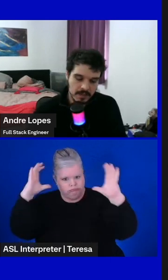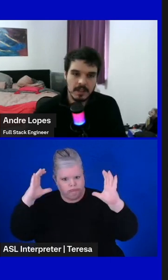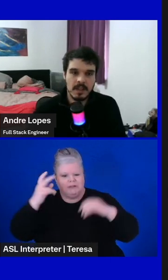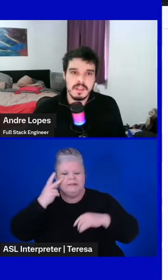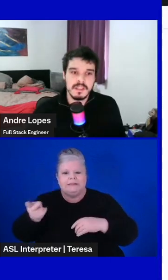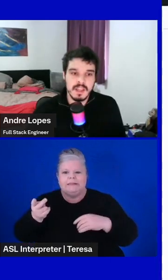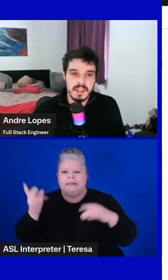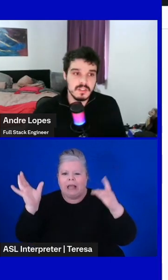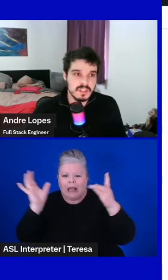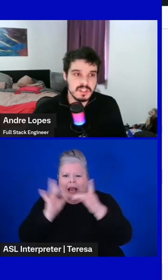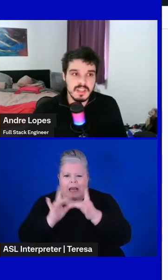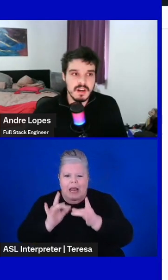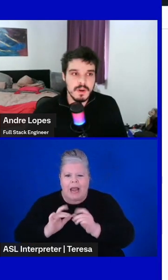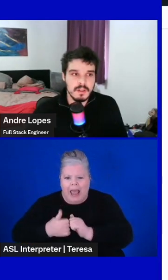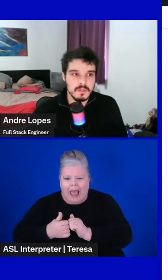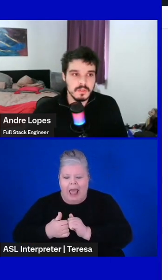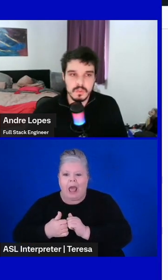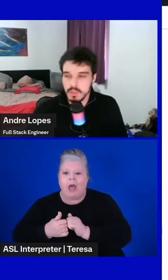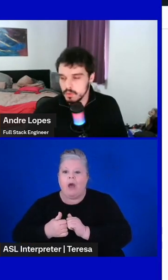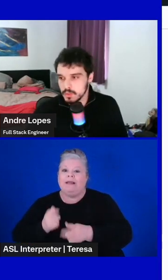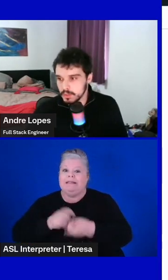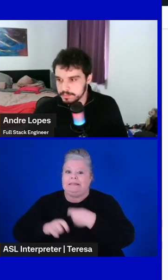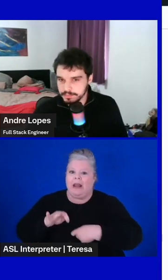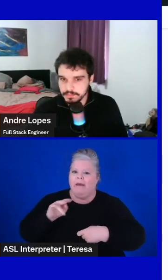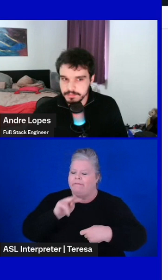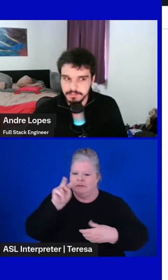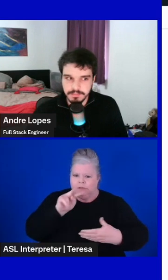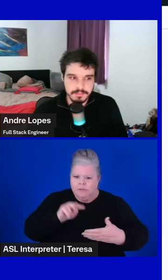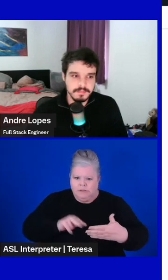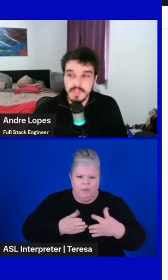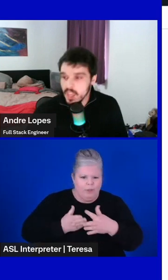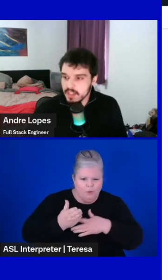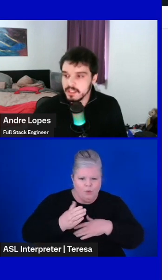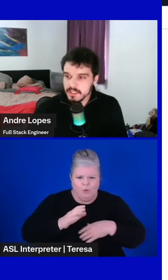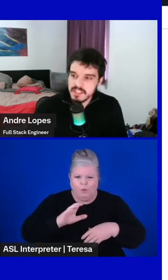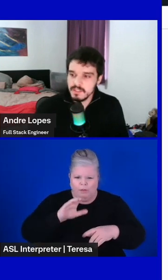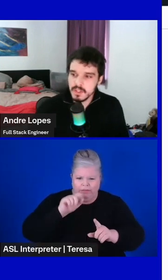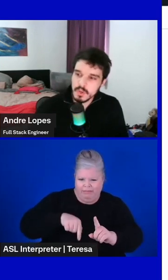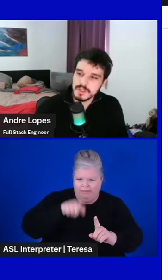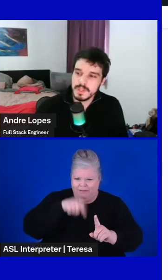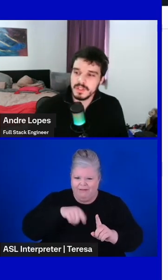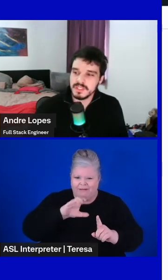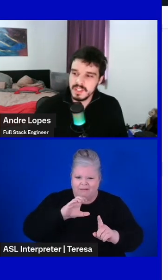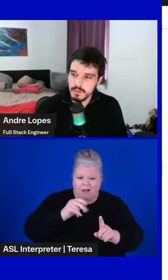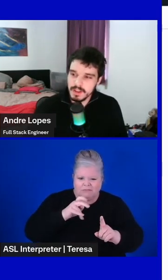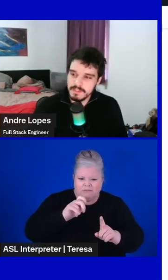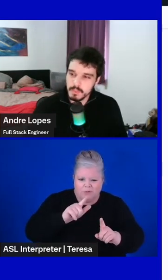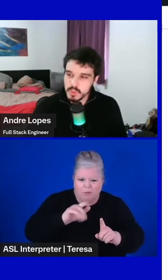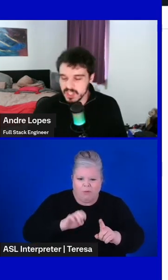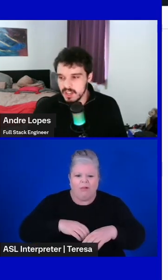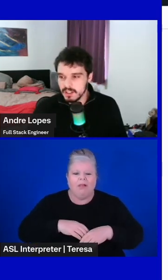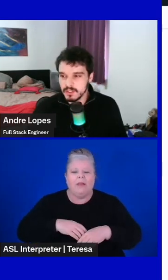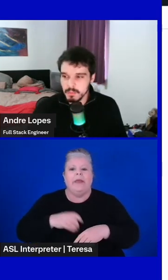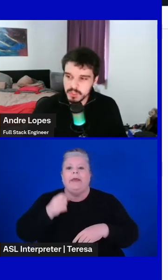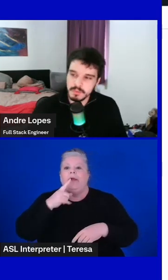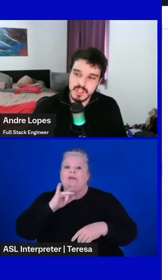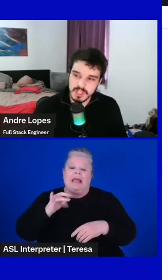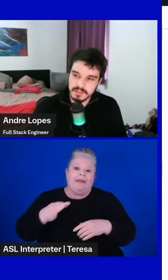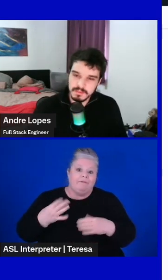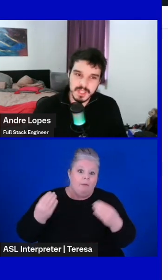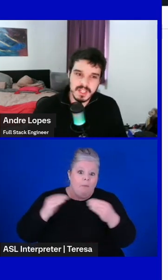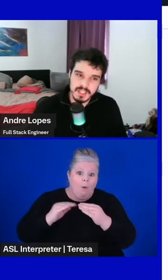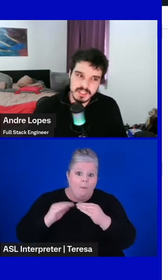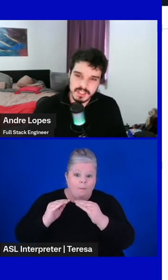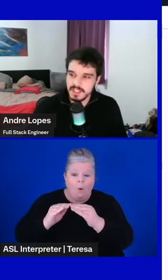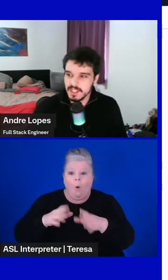connected than just clicking around to the console. And it gets even worse when you're dealing with multi-account or